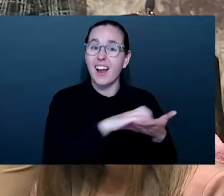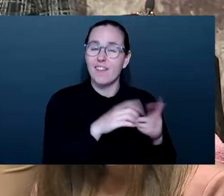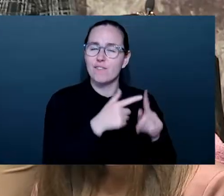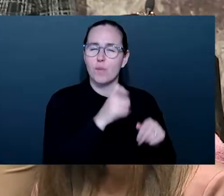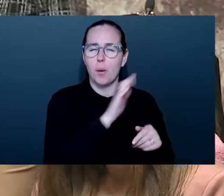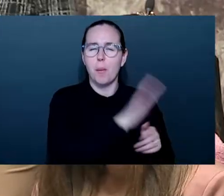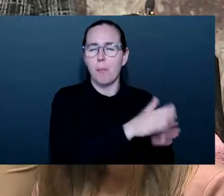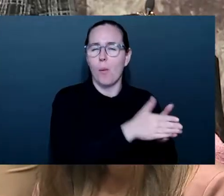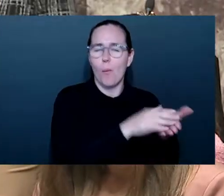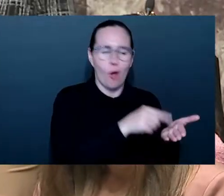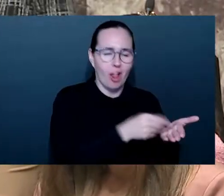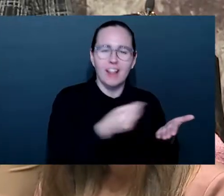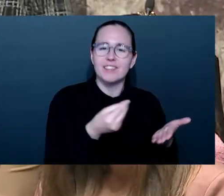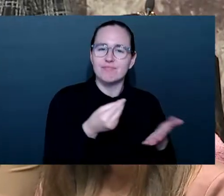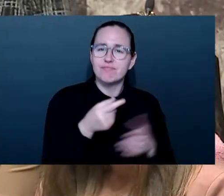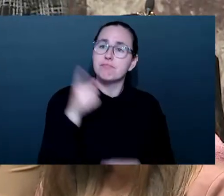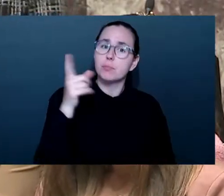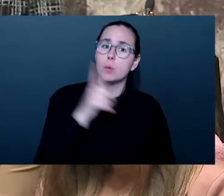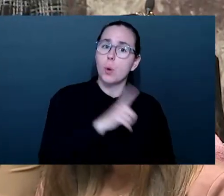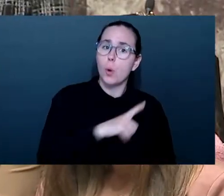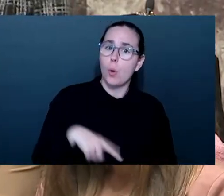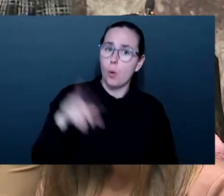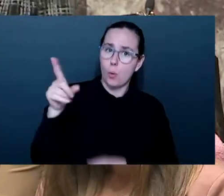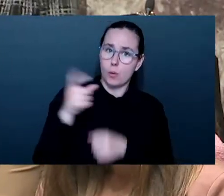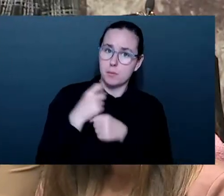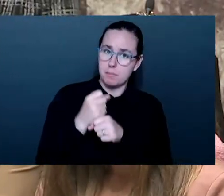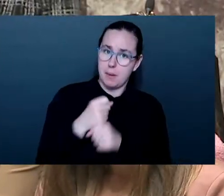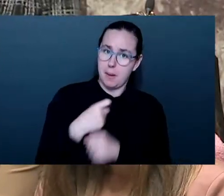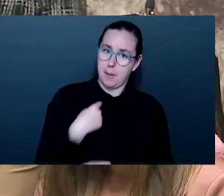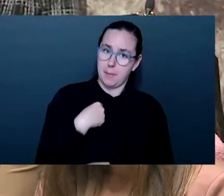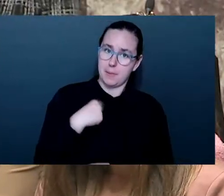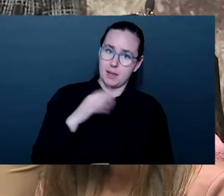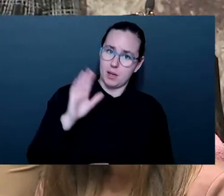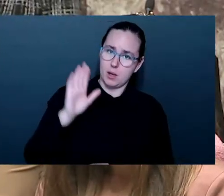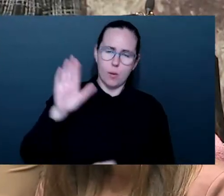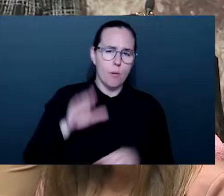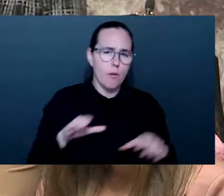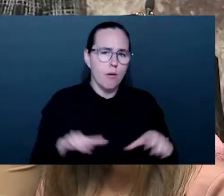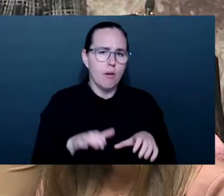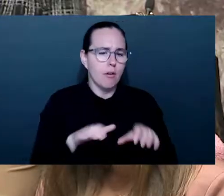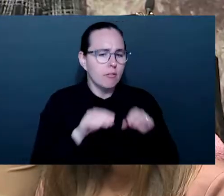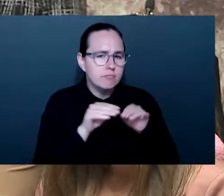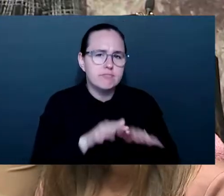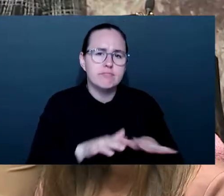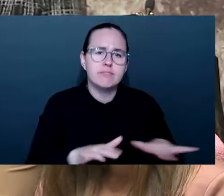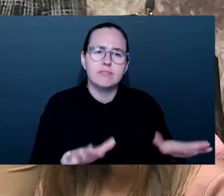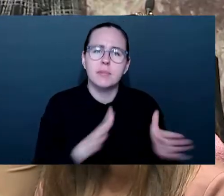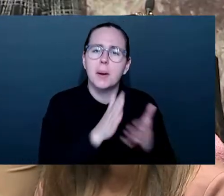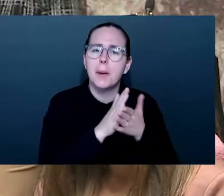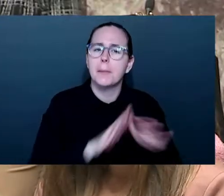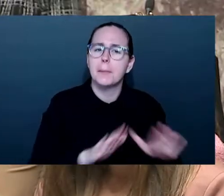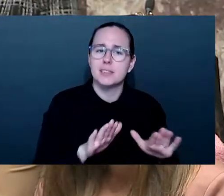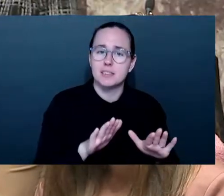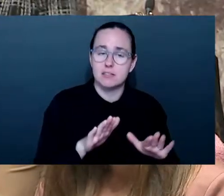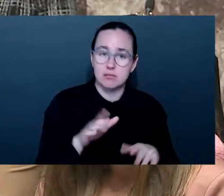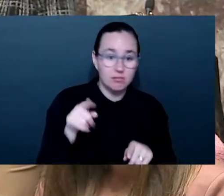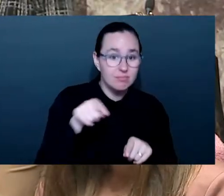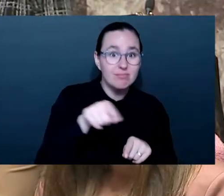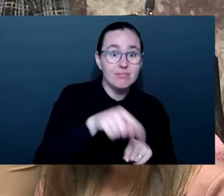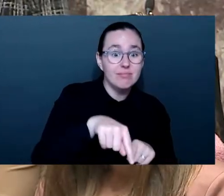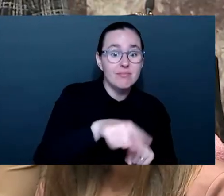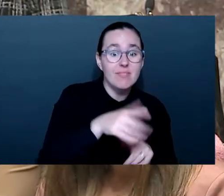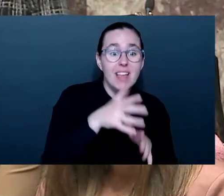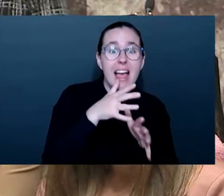is hatred, let me sow love. Where there is injury, pardon. Where there is doubt,